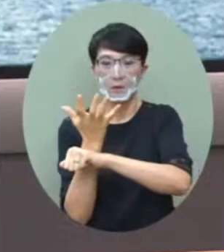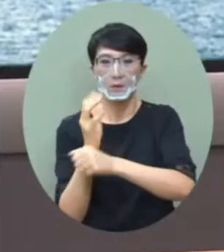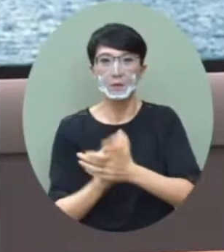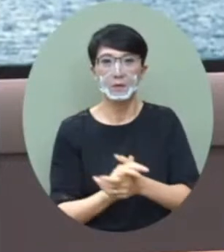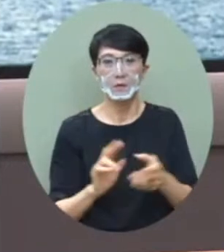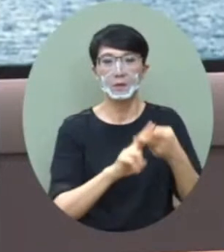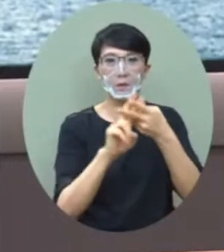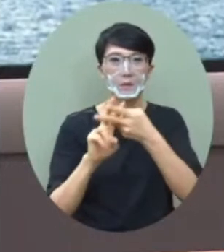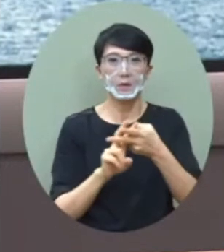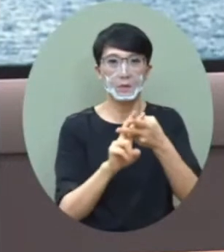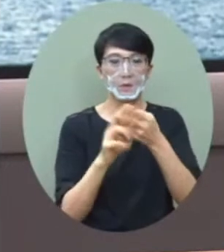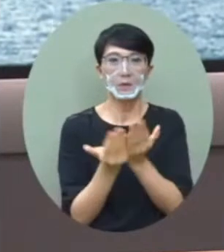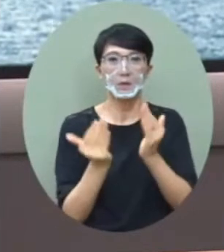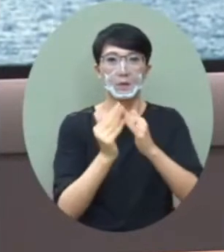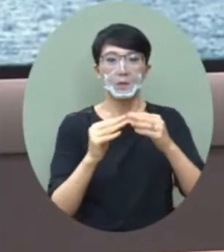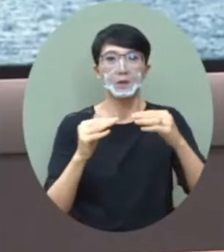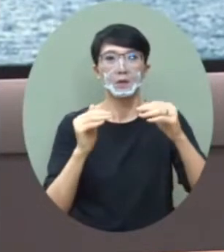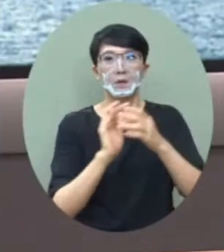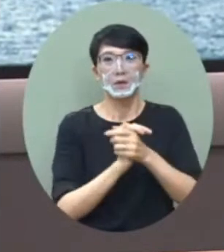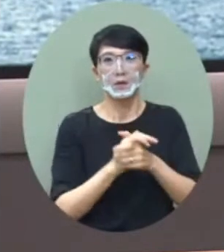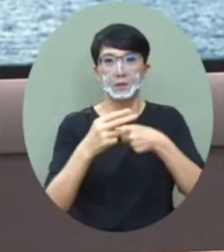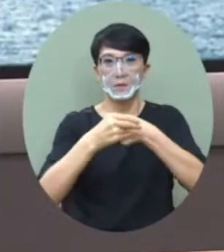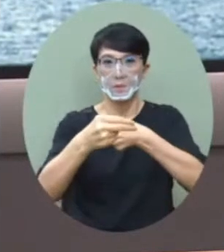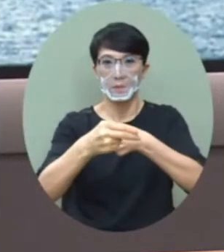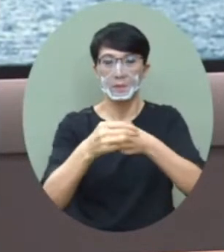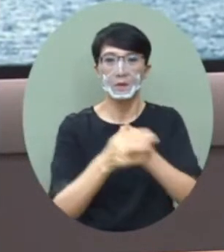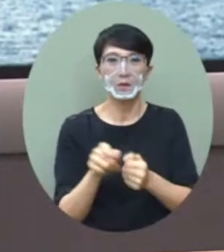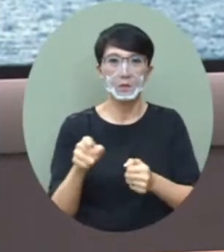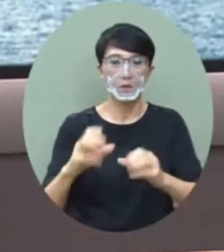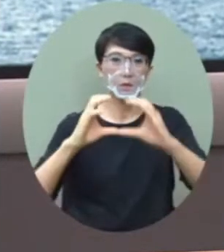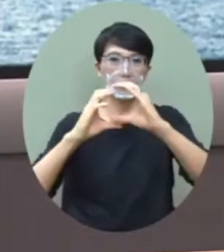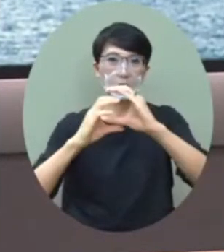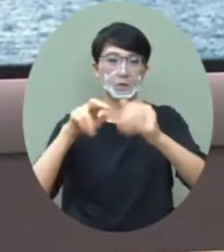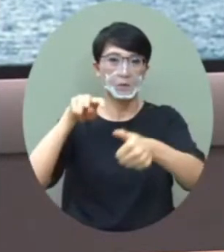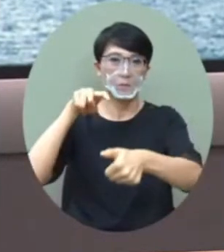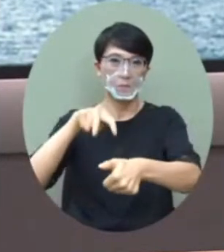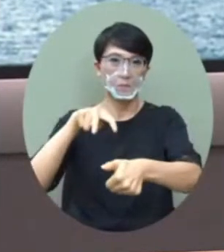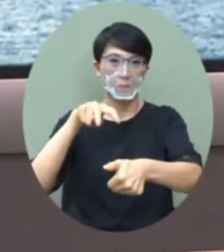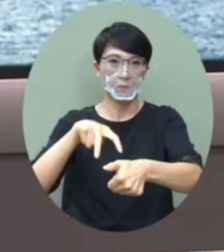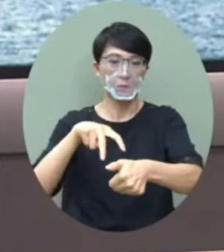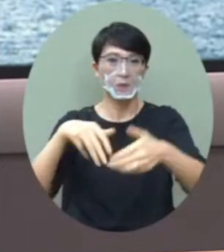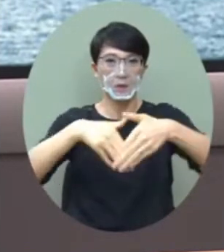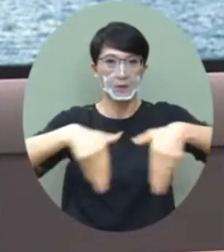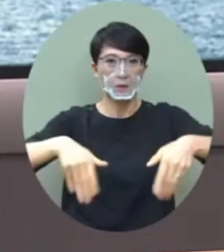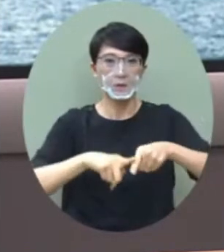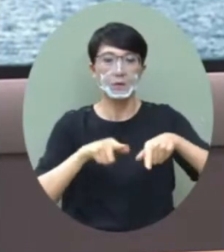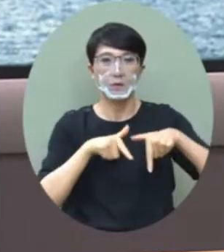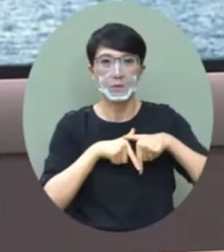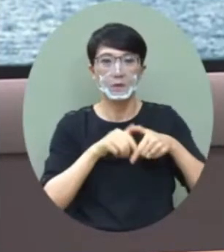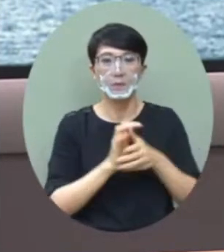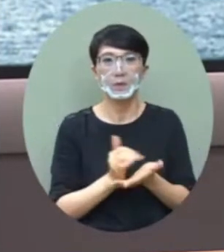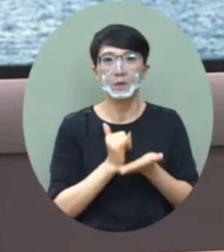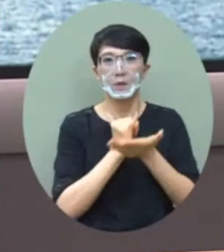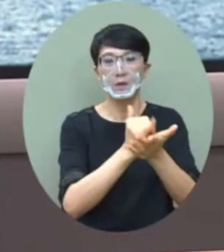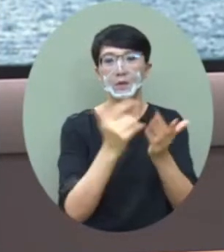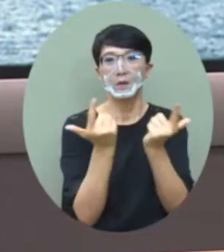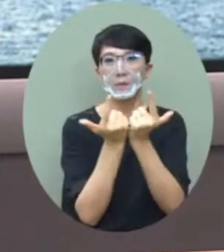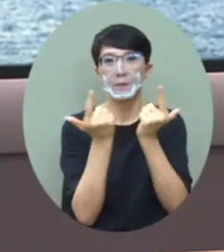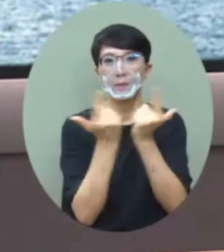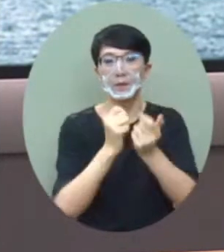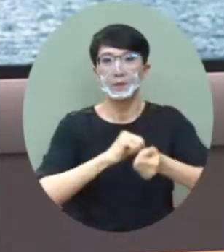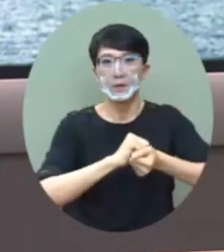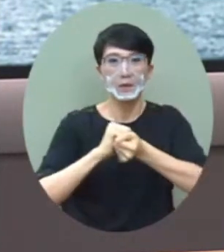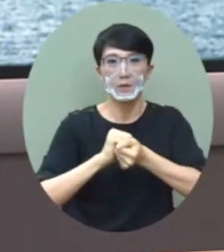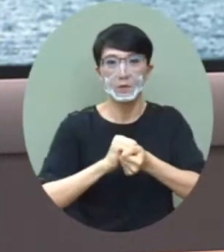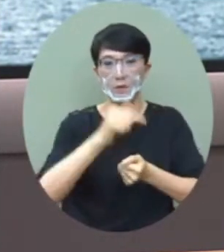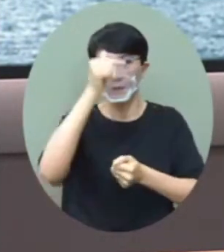8 a.m. today, they were transferred from hall number